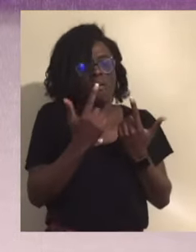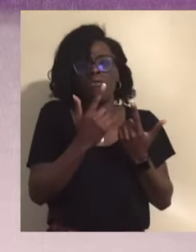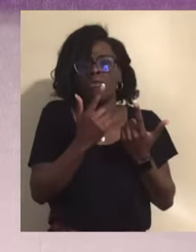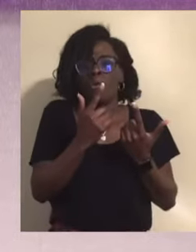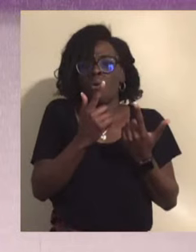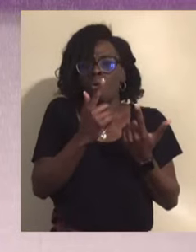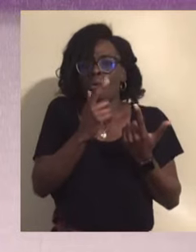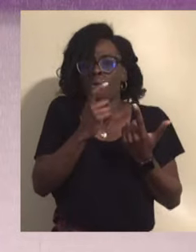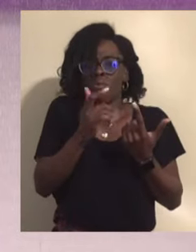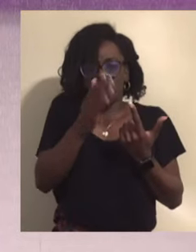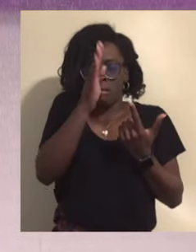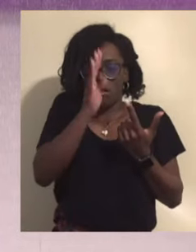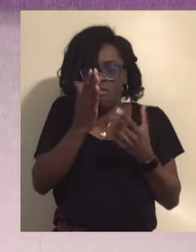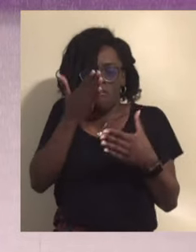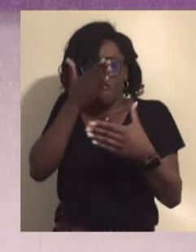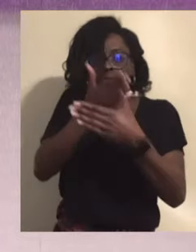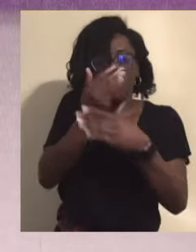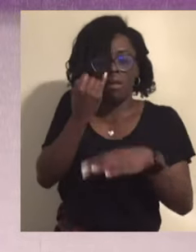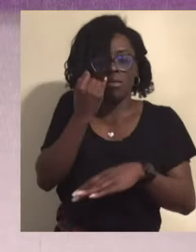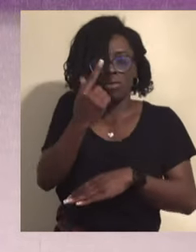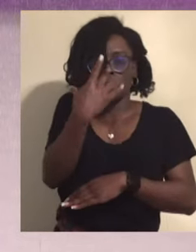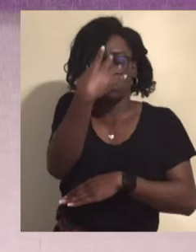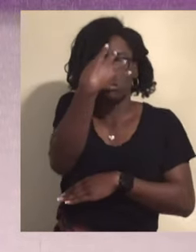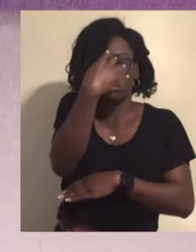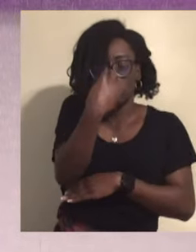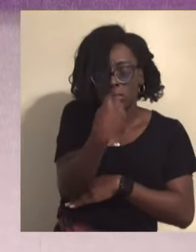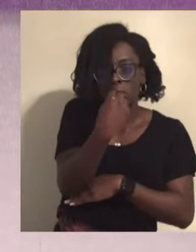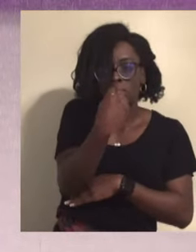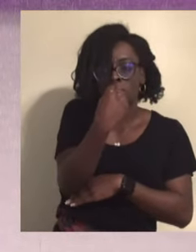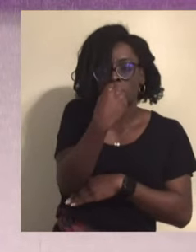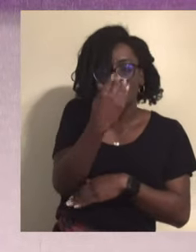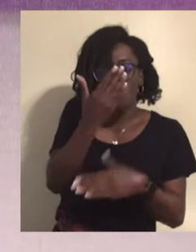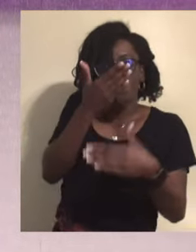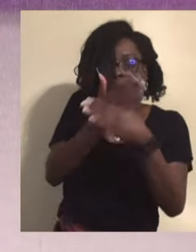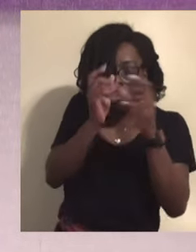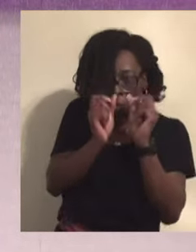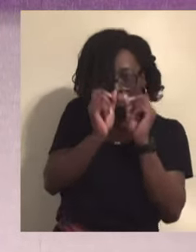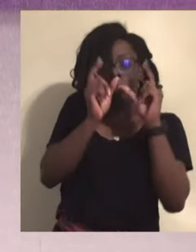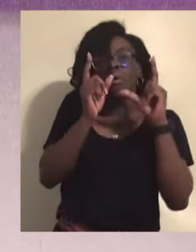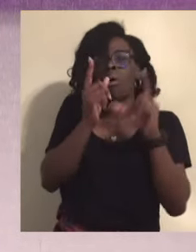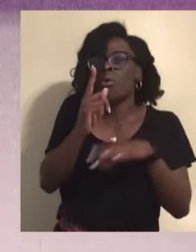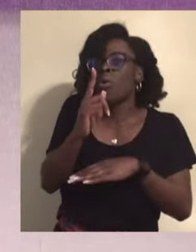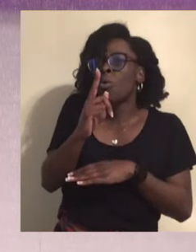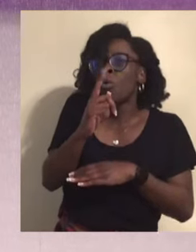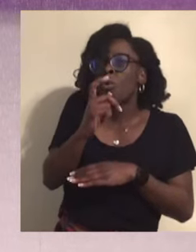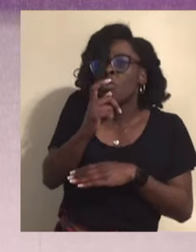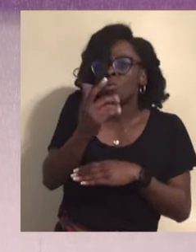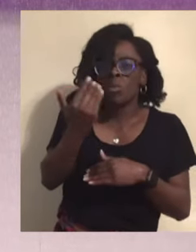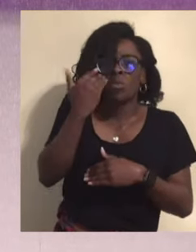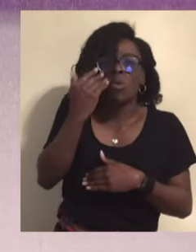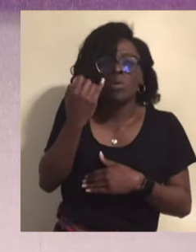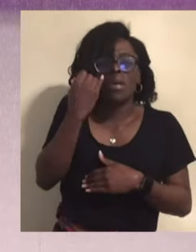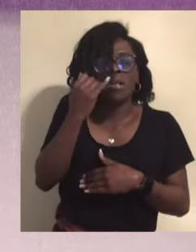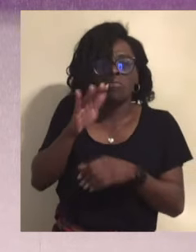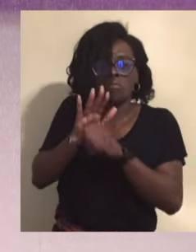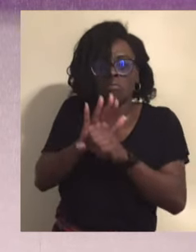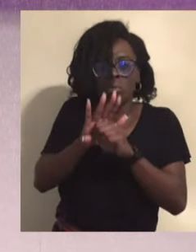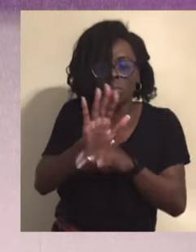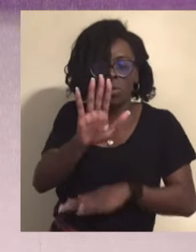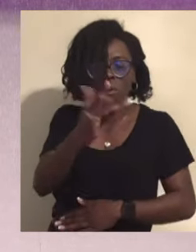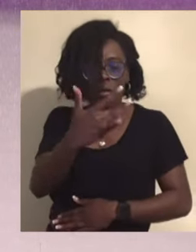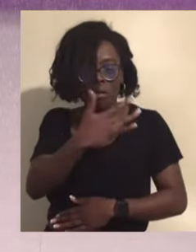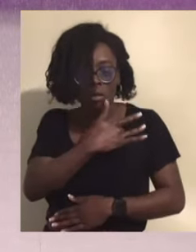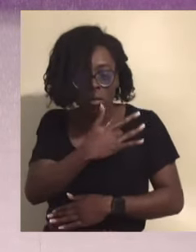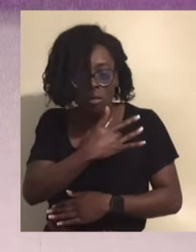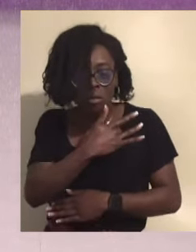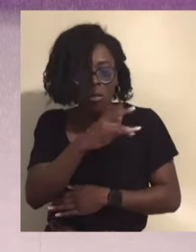night. I want to talk to somebody who knows what it is to carry something in your heart and to carry something in the womb of